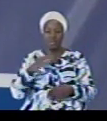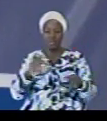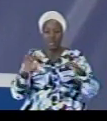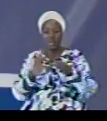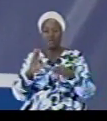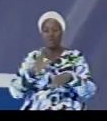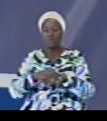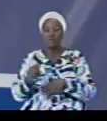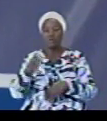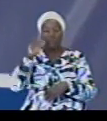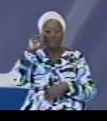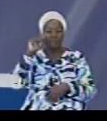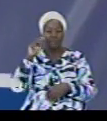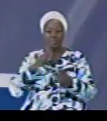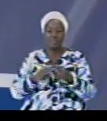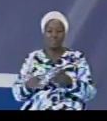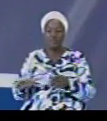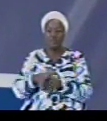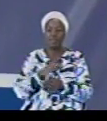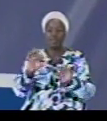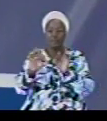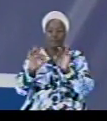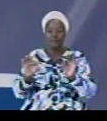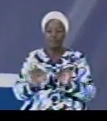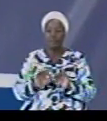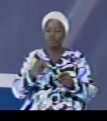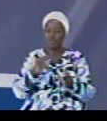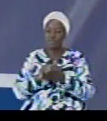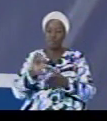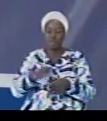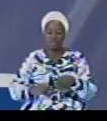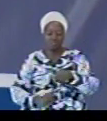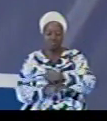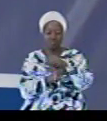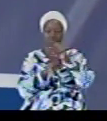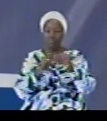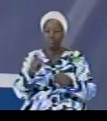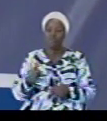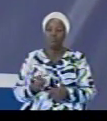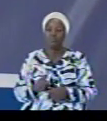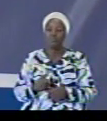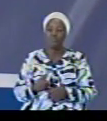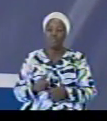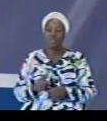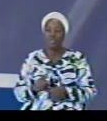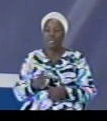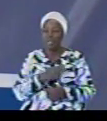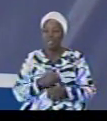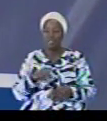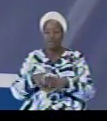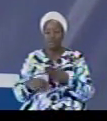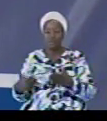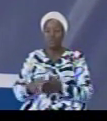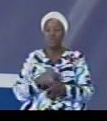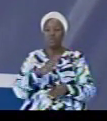and then fill the form so we can assist you further in your new walk with